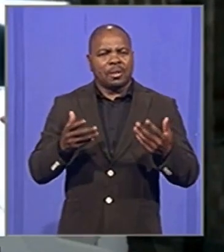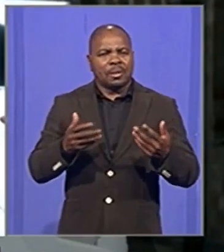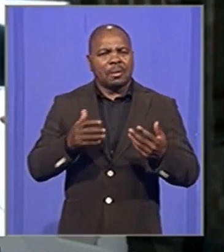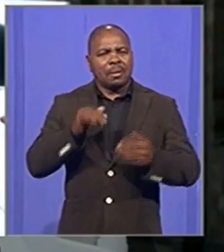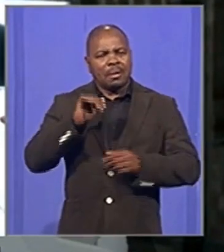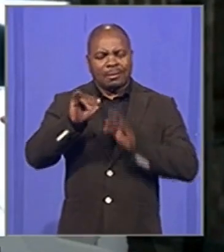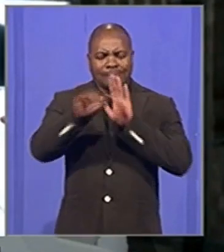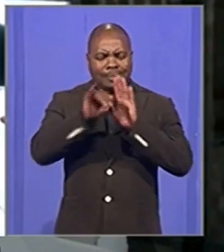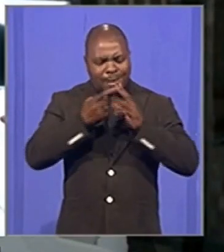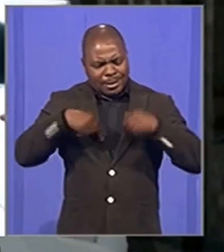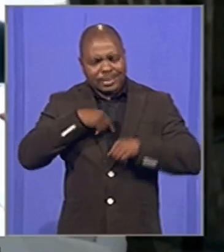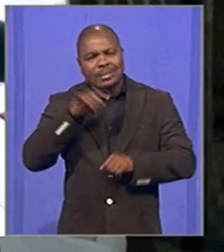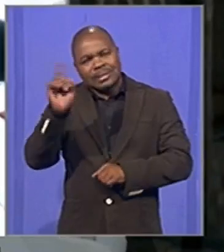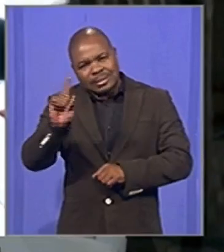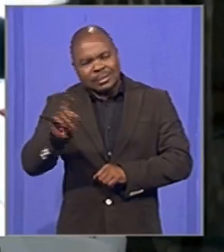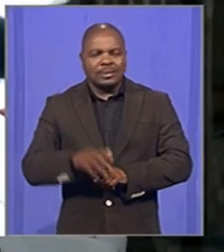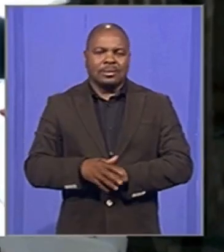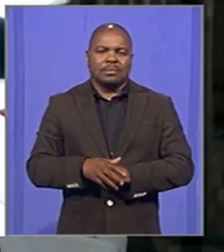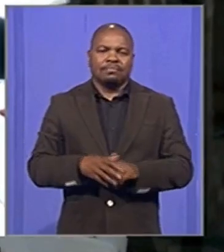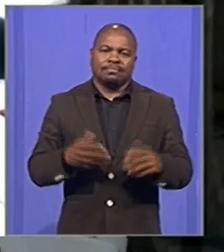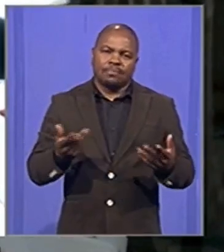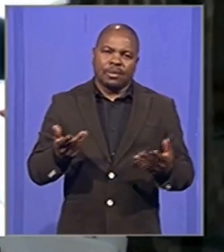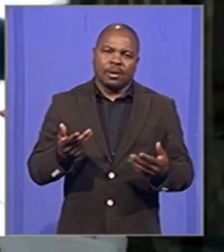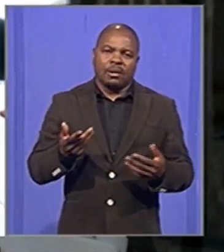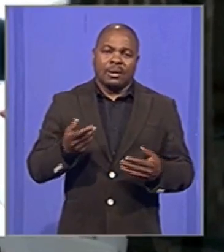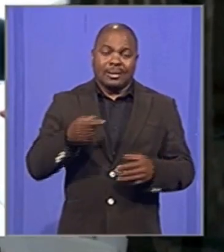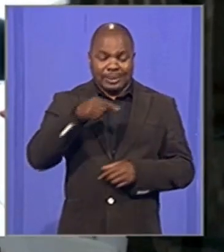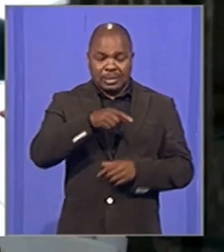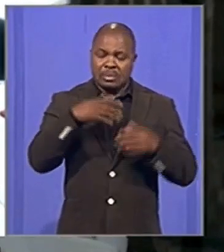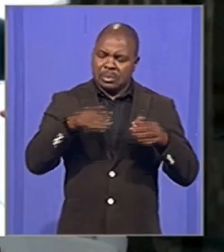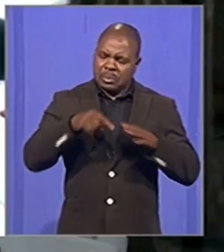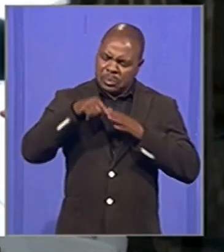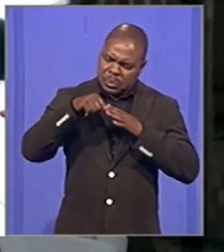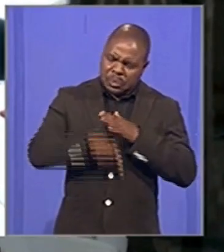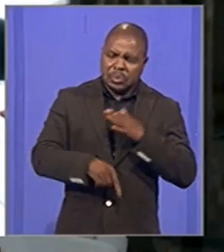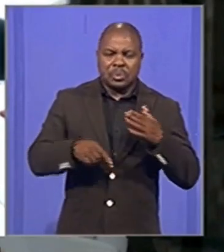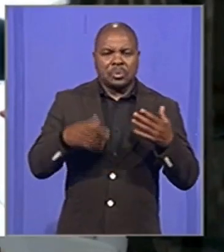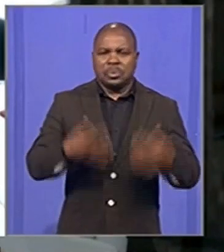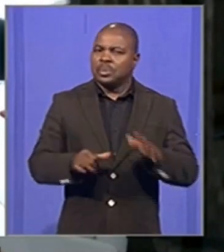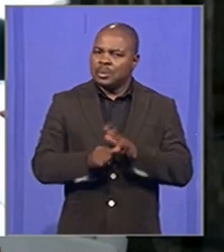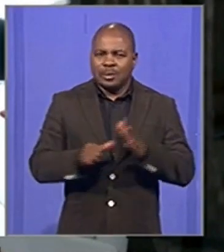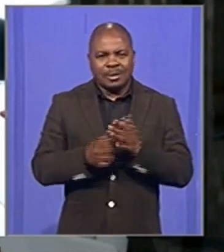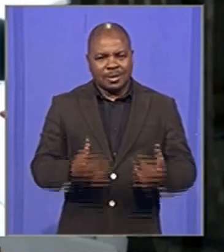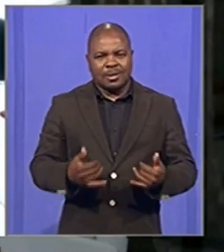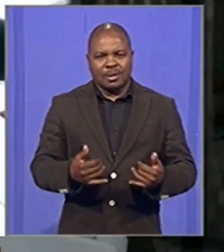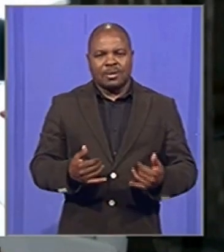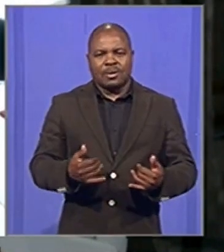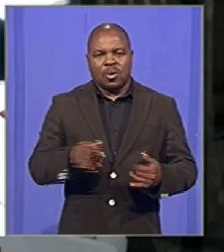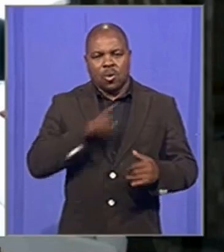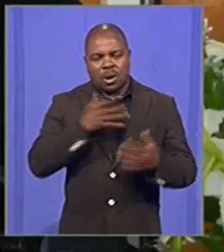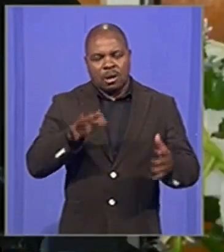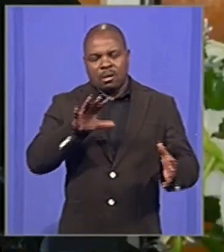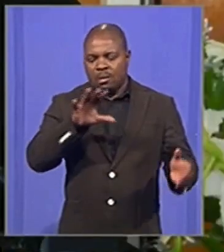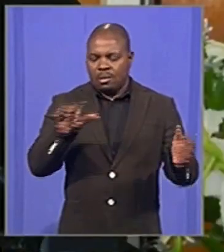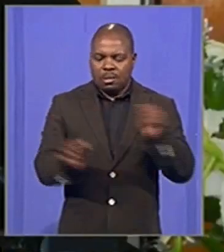what is our identity, you know, and that's profound at this moment in time that we've come to this closure